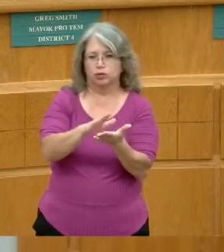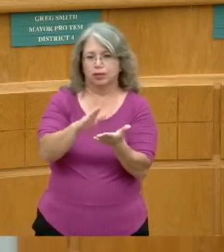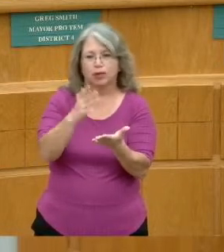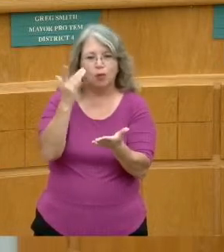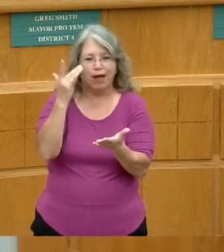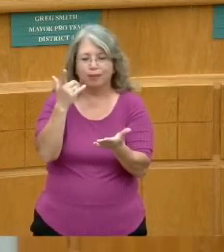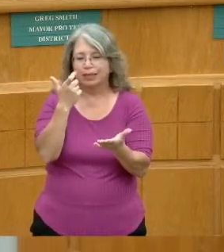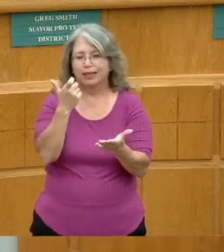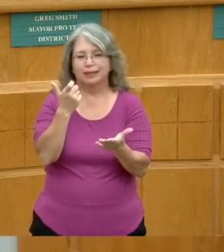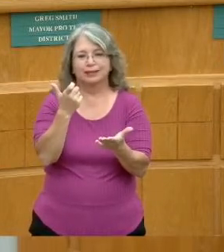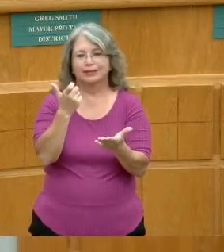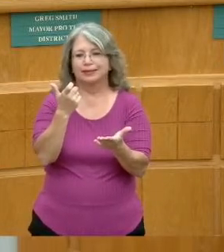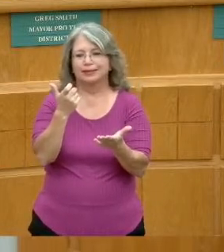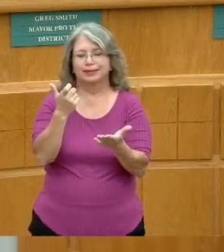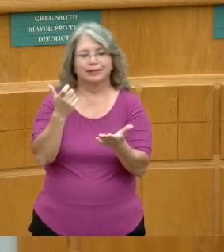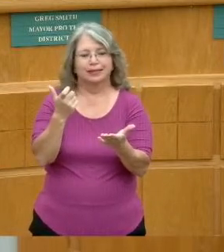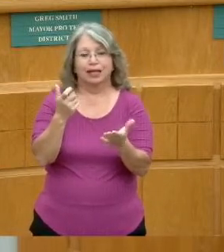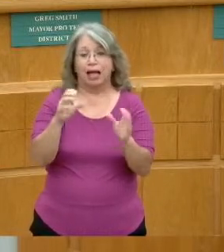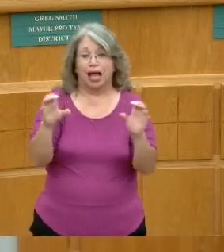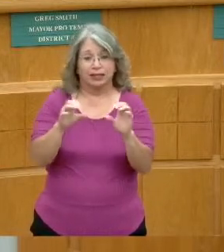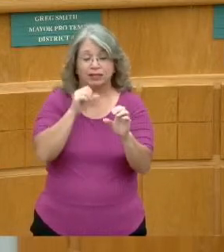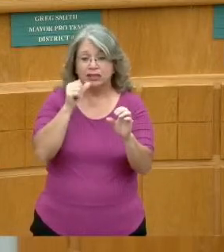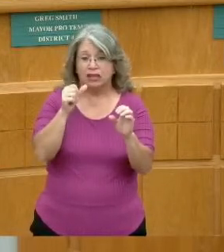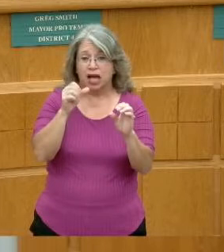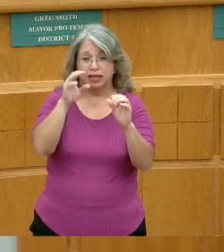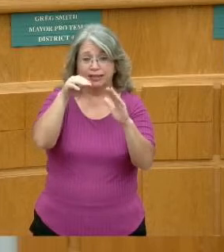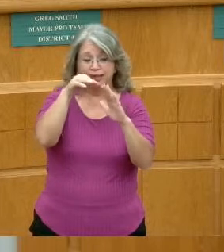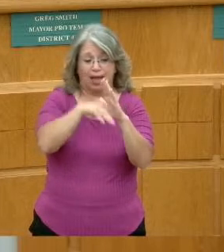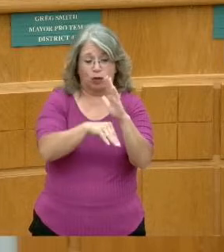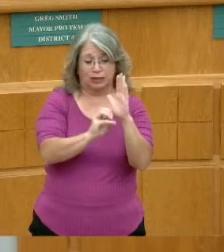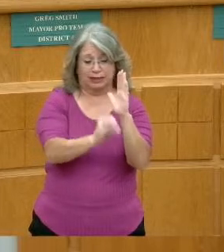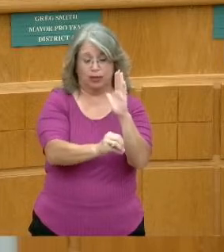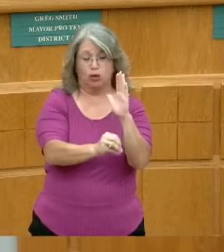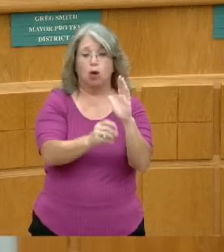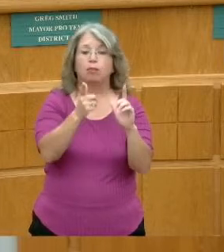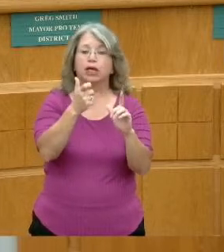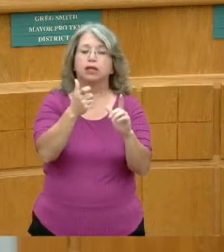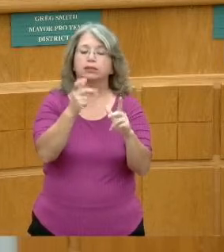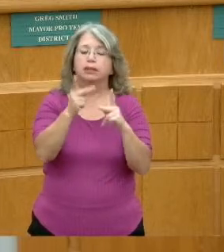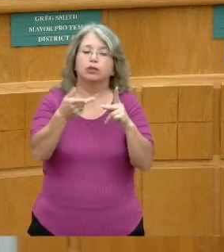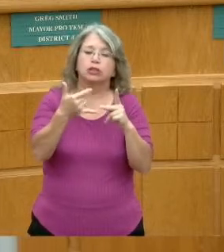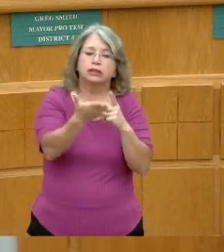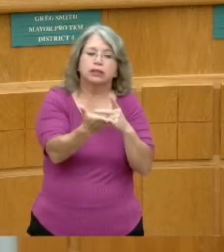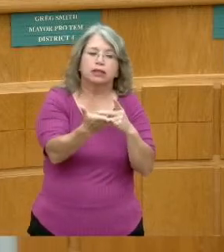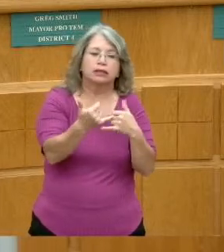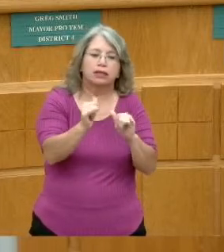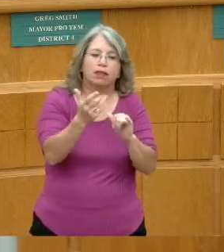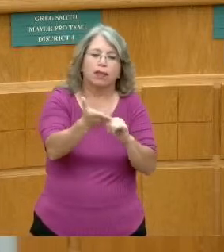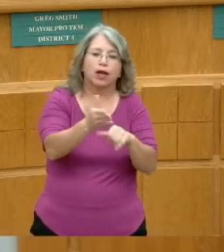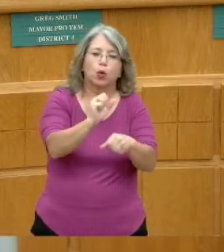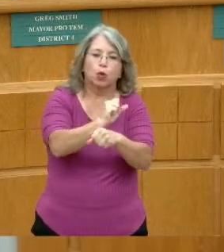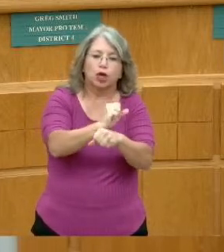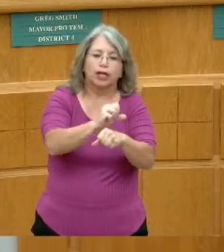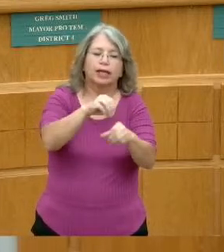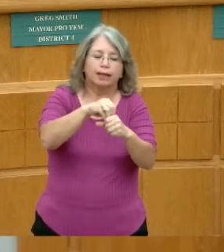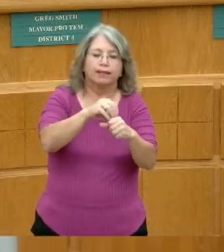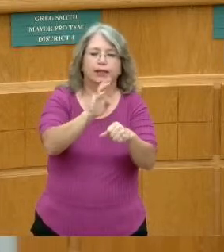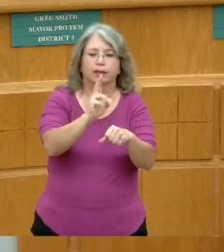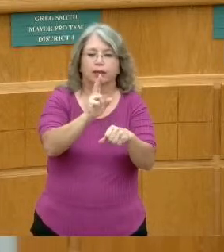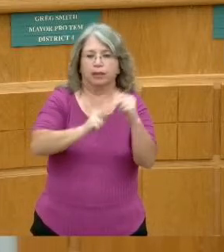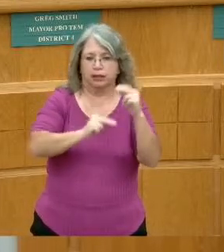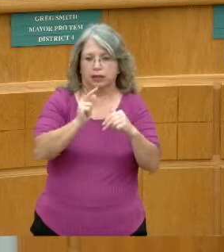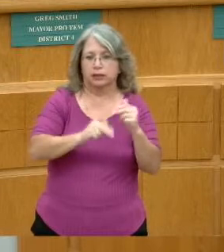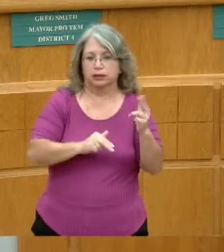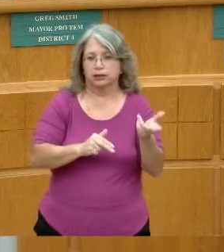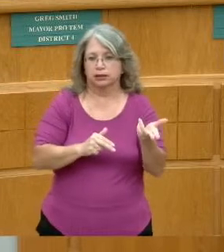why the activity doesn't go to 0 is because the buildings still need to be maintained. I know at the university, probably one of the